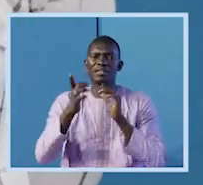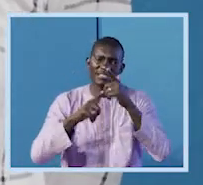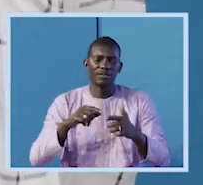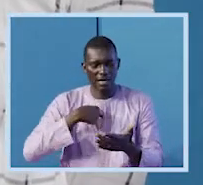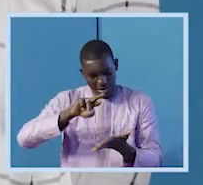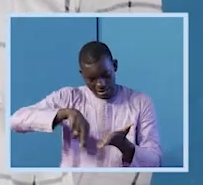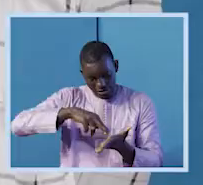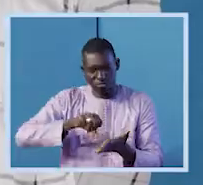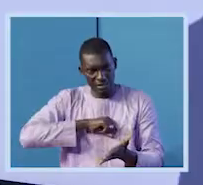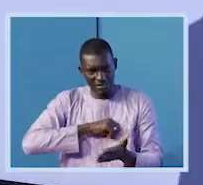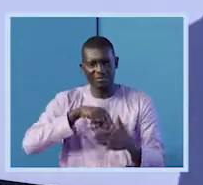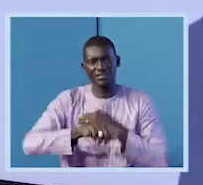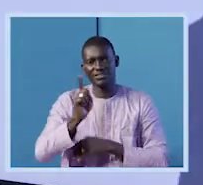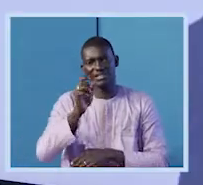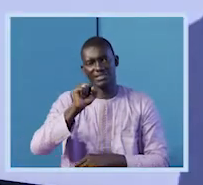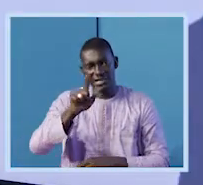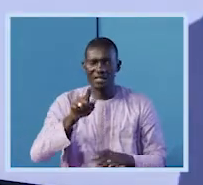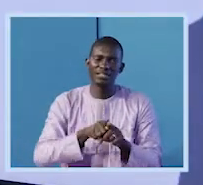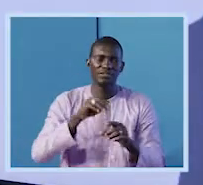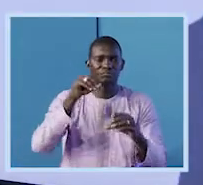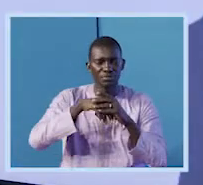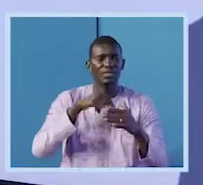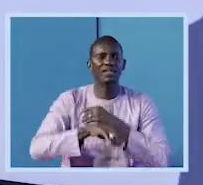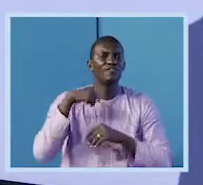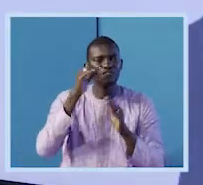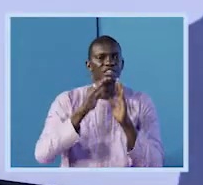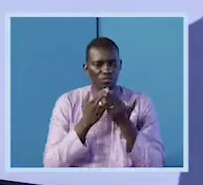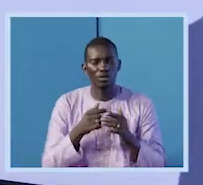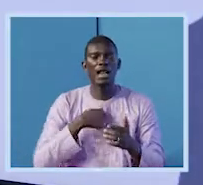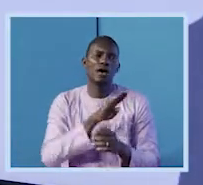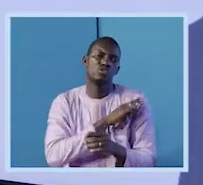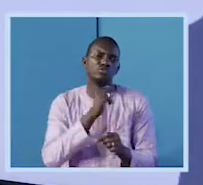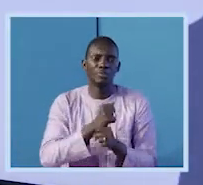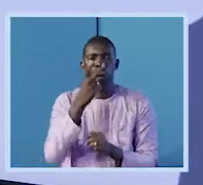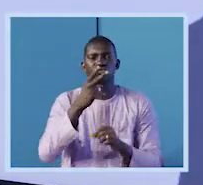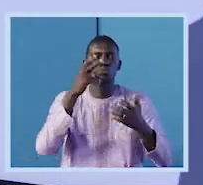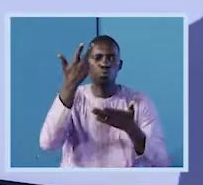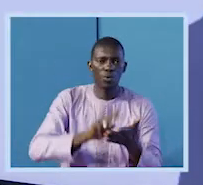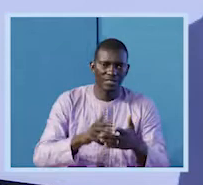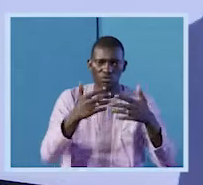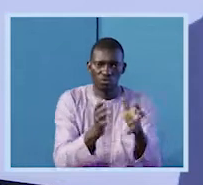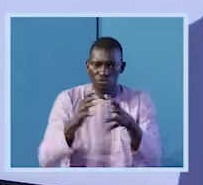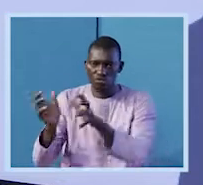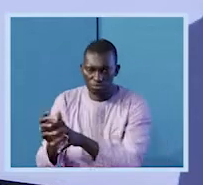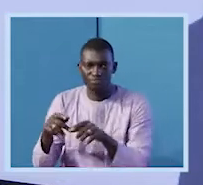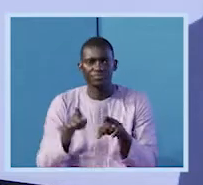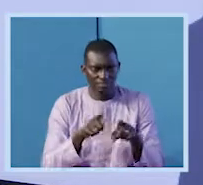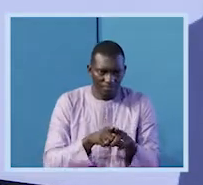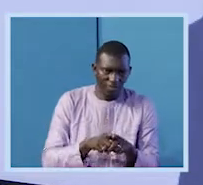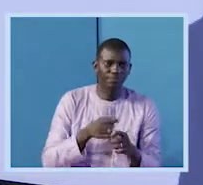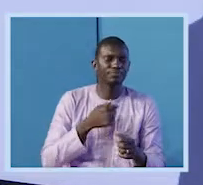record myself in GSL and then put it on social media, on Facebook, and I also created 2 WhatsApp pages, WhatsApp groups. Yeah. So